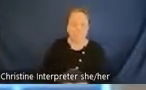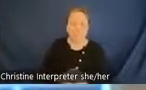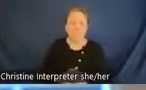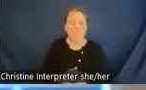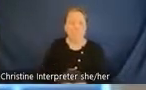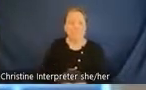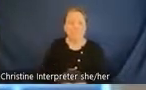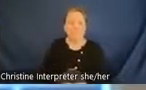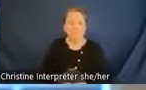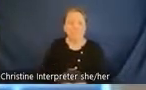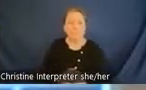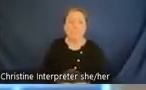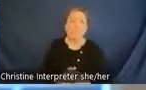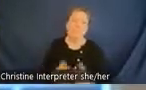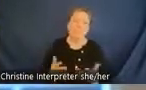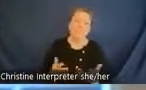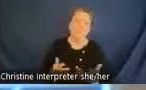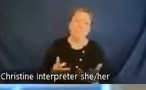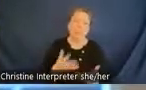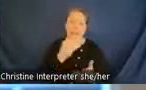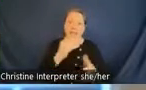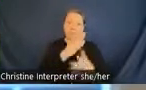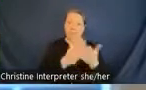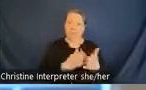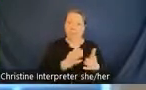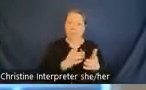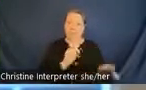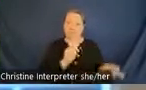potentially modifiable units are even